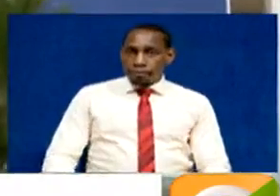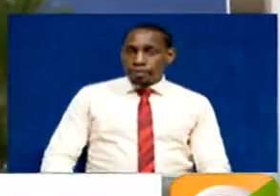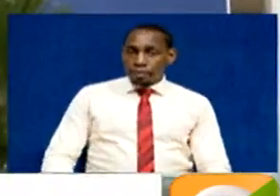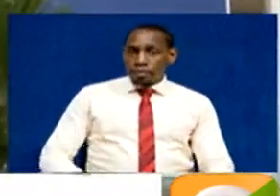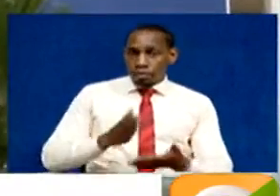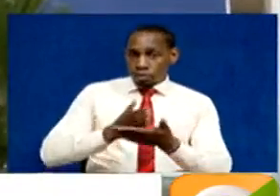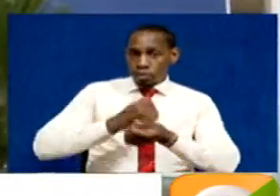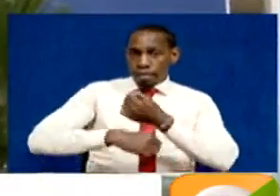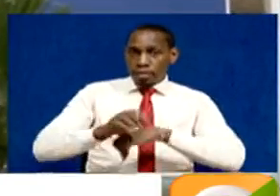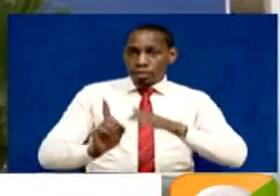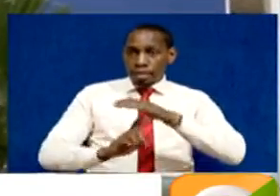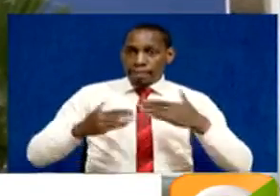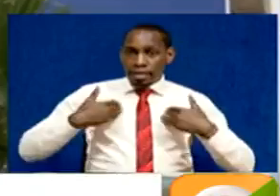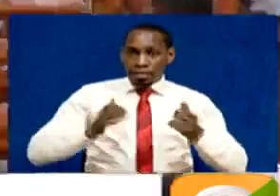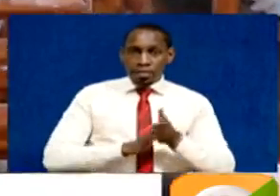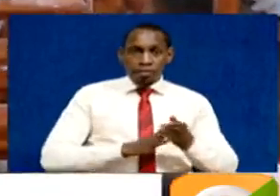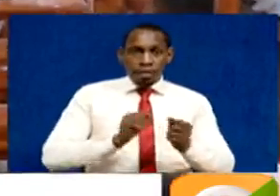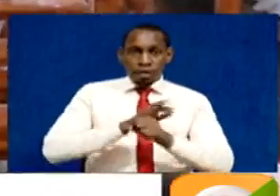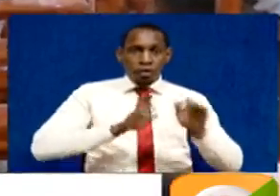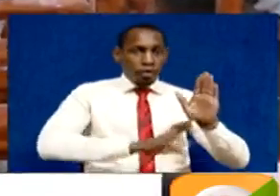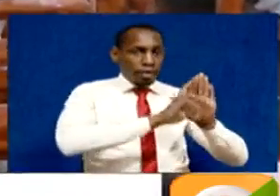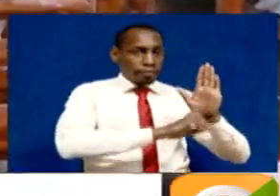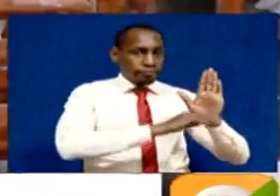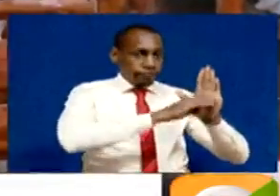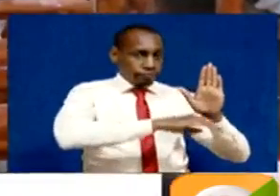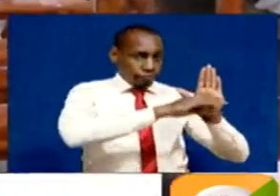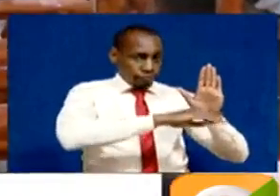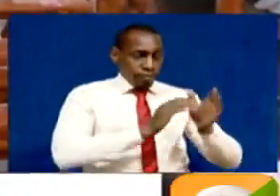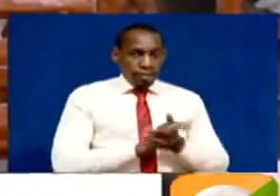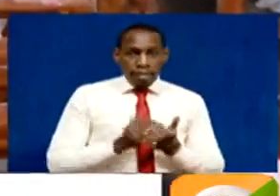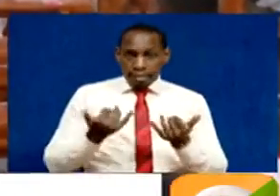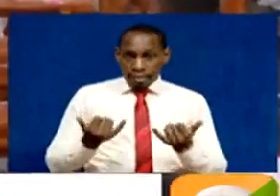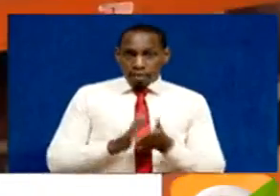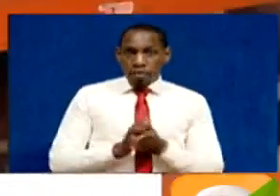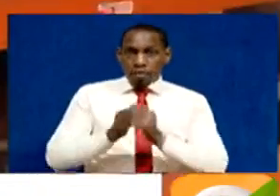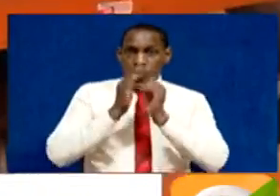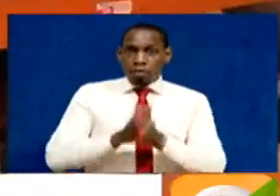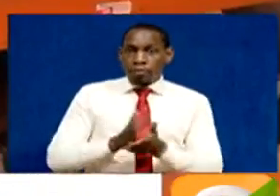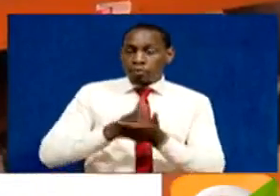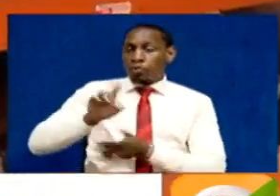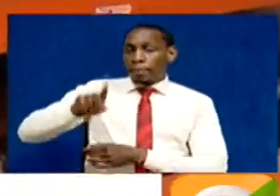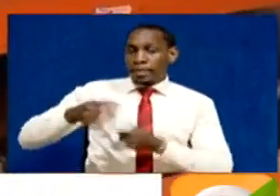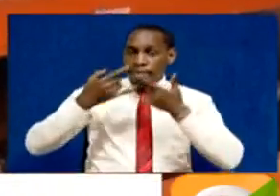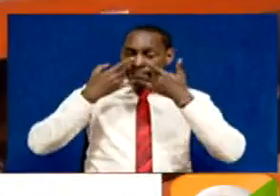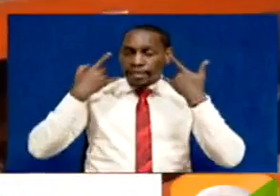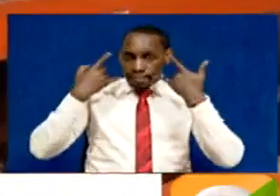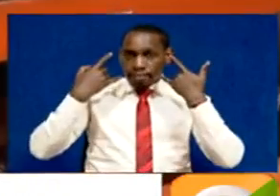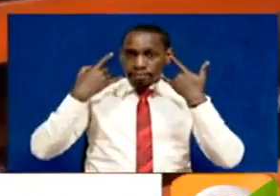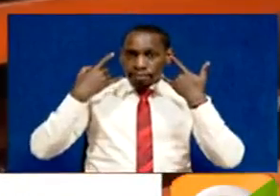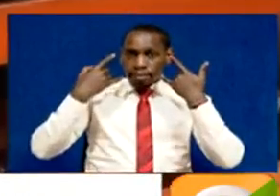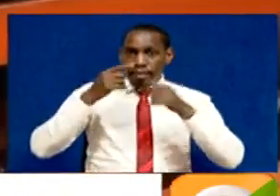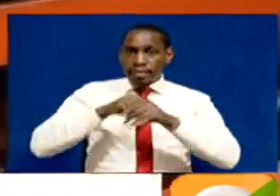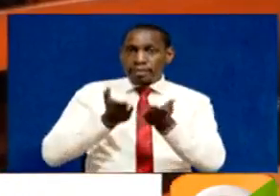Despite a move by the Ministry of Health to relax COVID-19 safety protocols, worshippers will be required to wear face